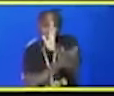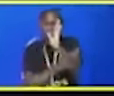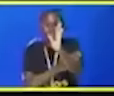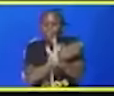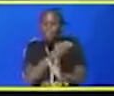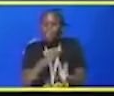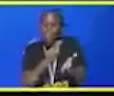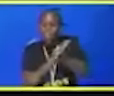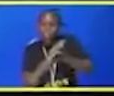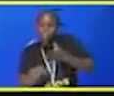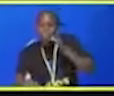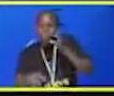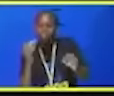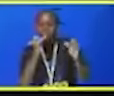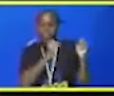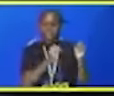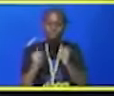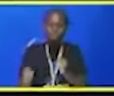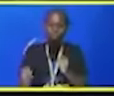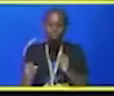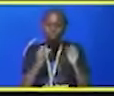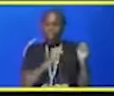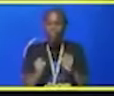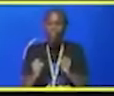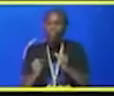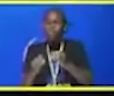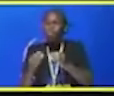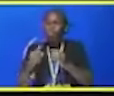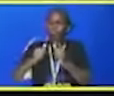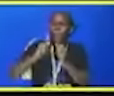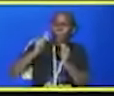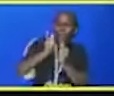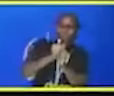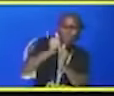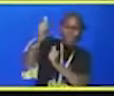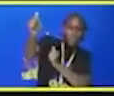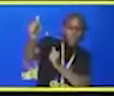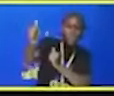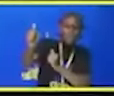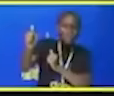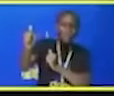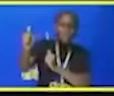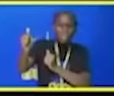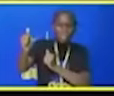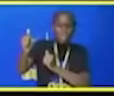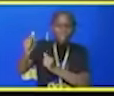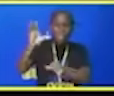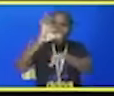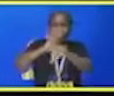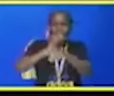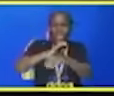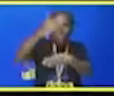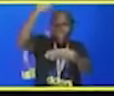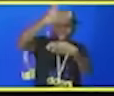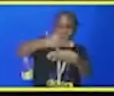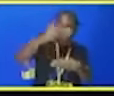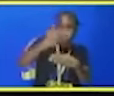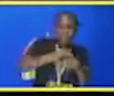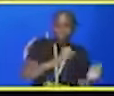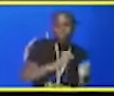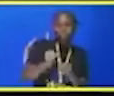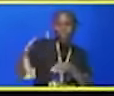Spirit. Power beyond the church walls. Power over nature. Power over